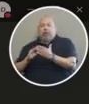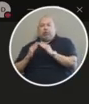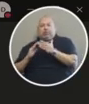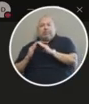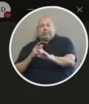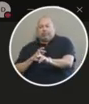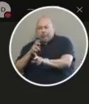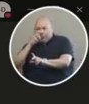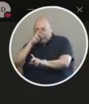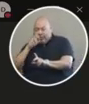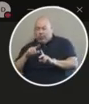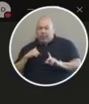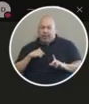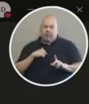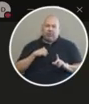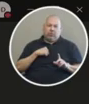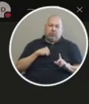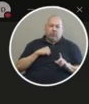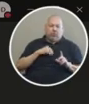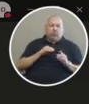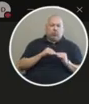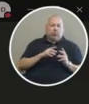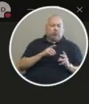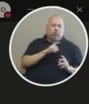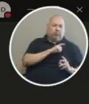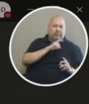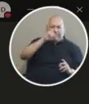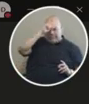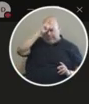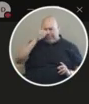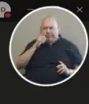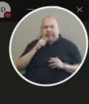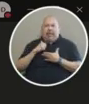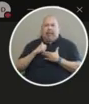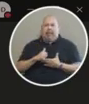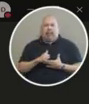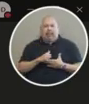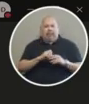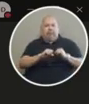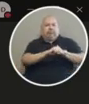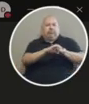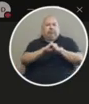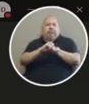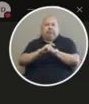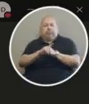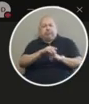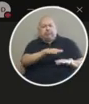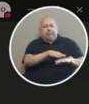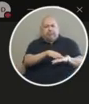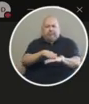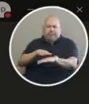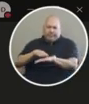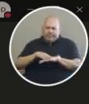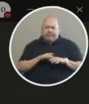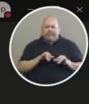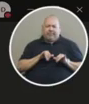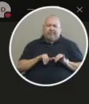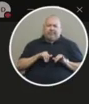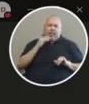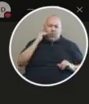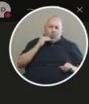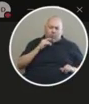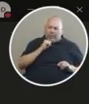don't know what we can do to use our first responders, our police, and our fire to help broadcast out in individual neighborhoods the need to stay at